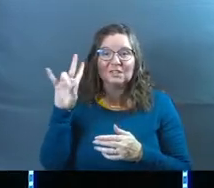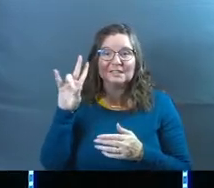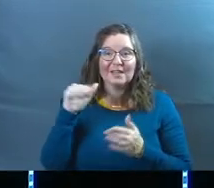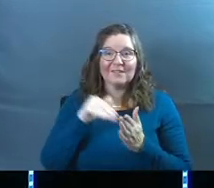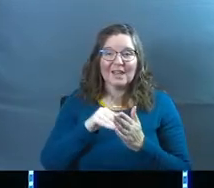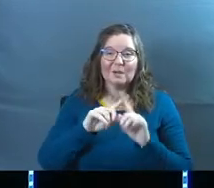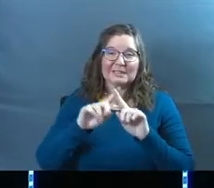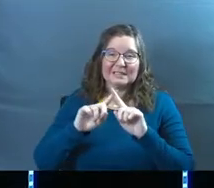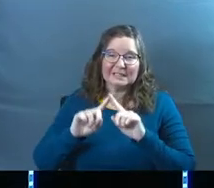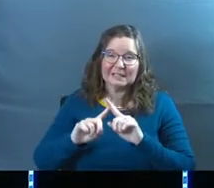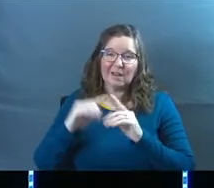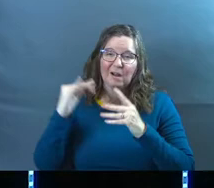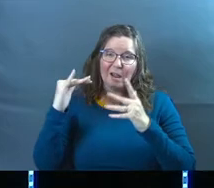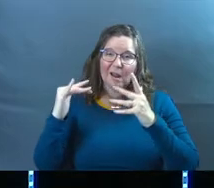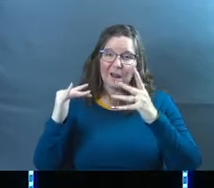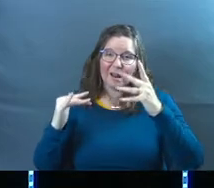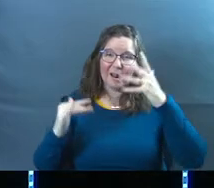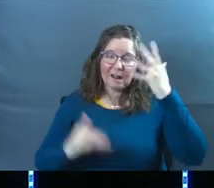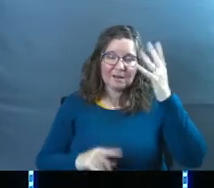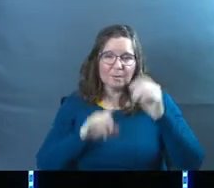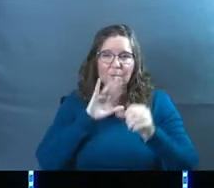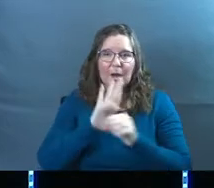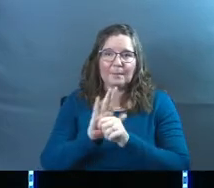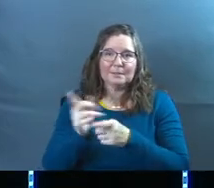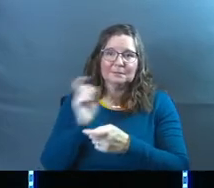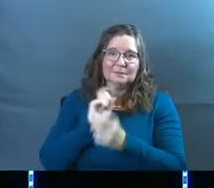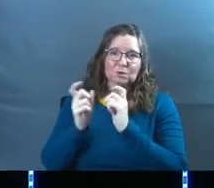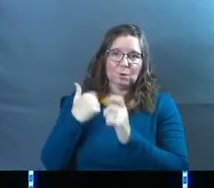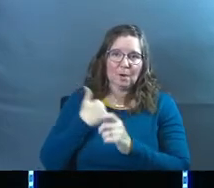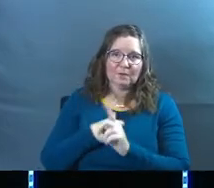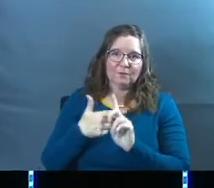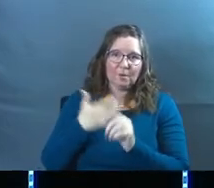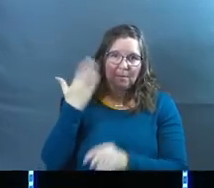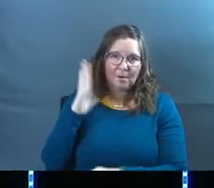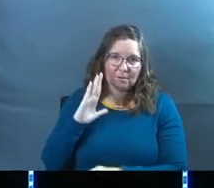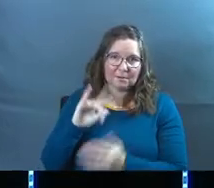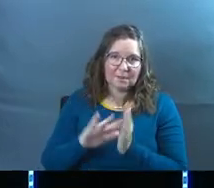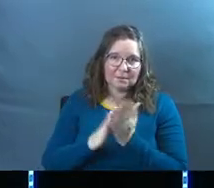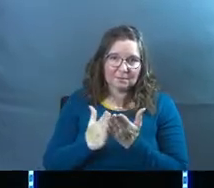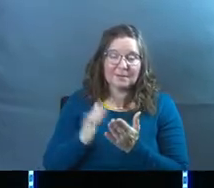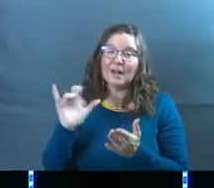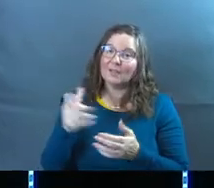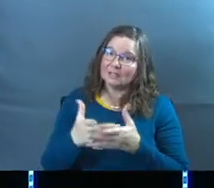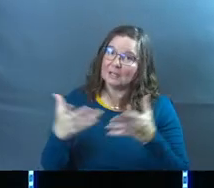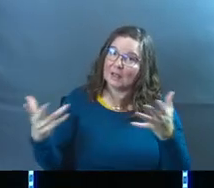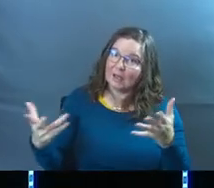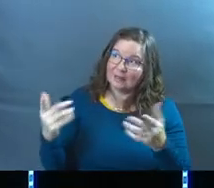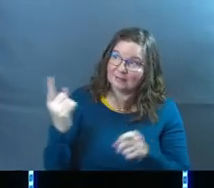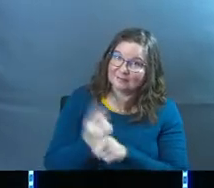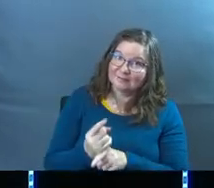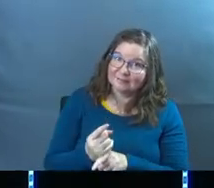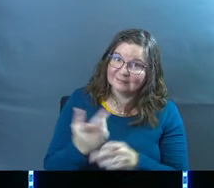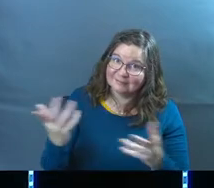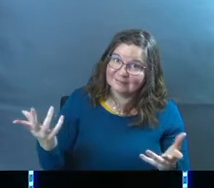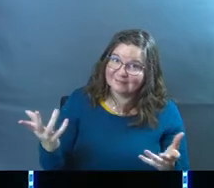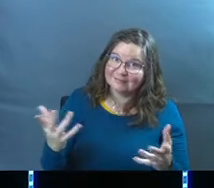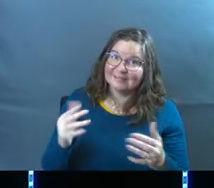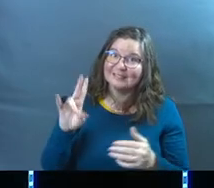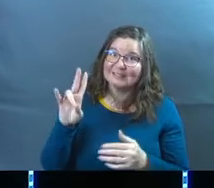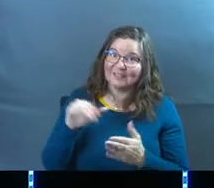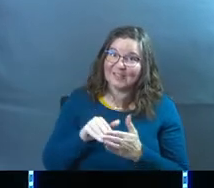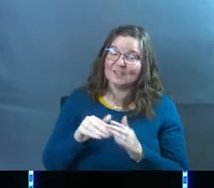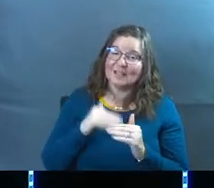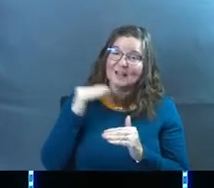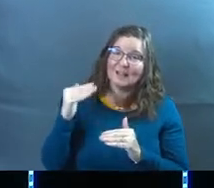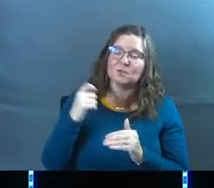7,000 promises in the scripture to us. 7,000. Now, that's a lot, amen? 7,000 is